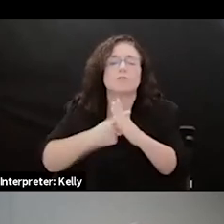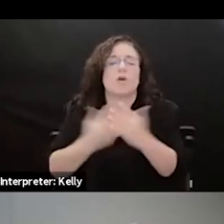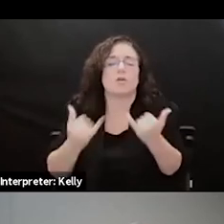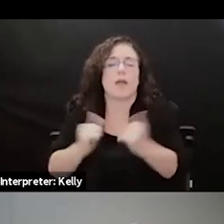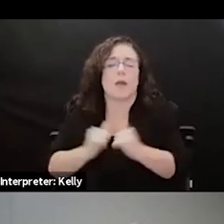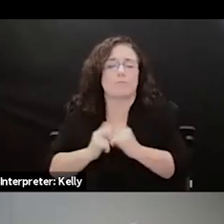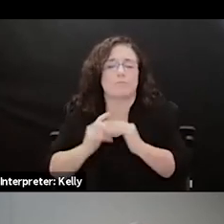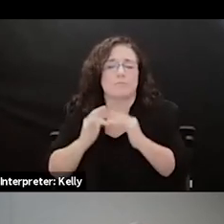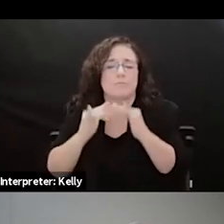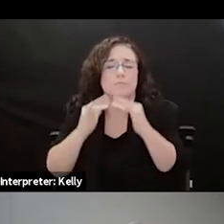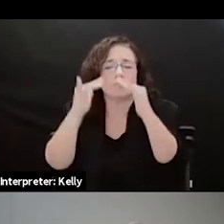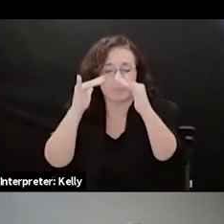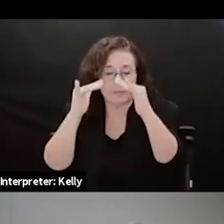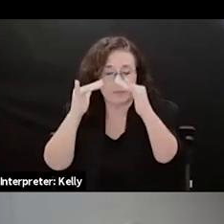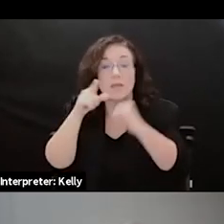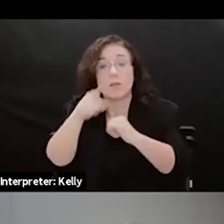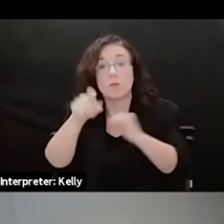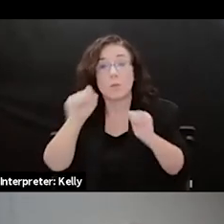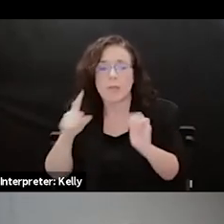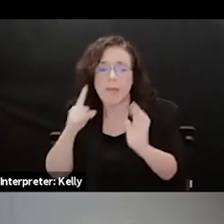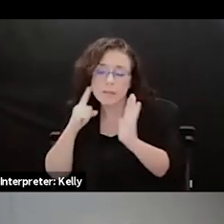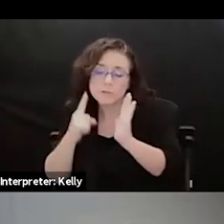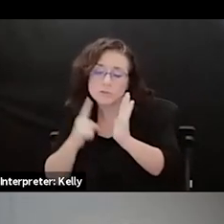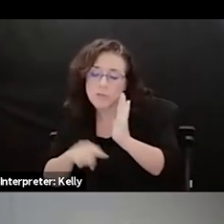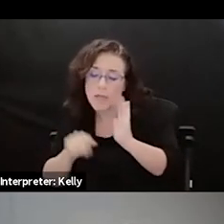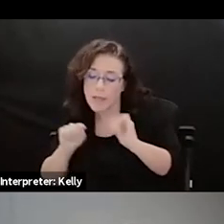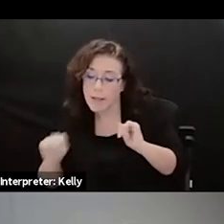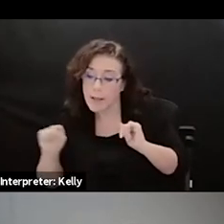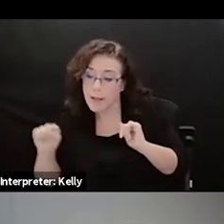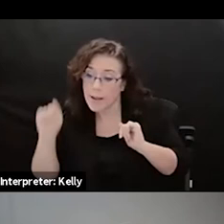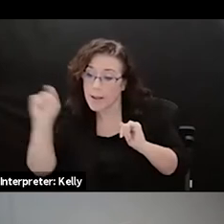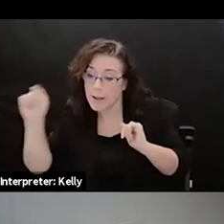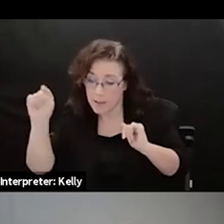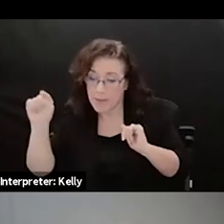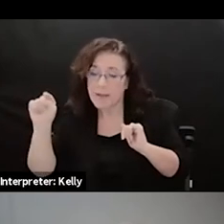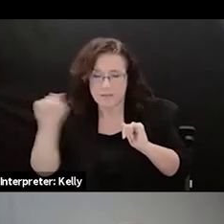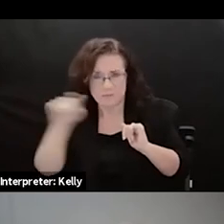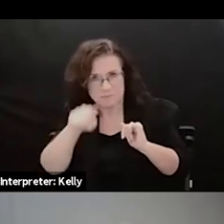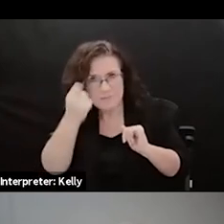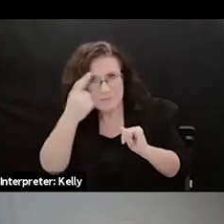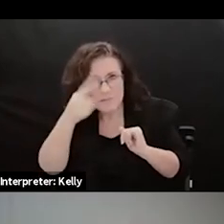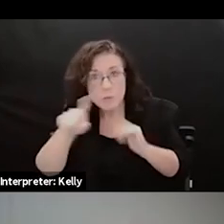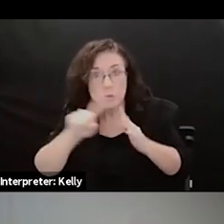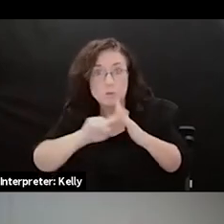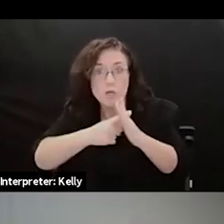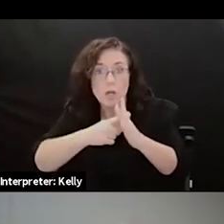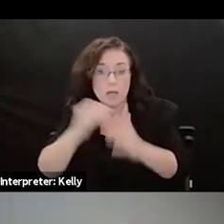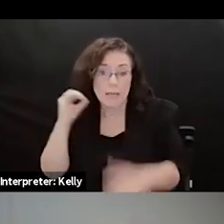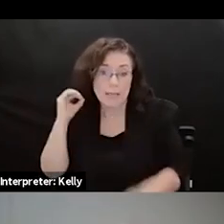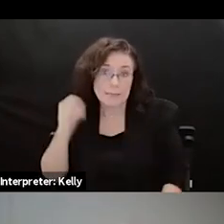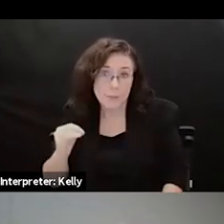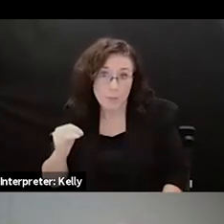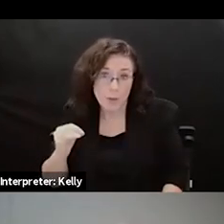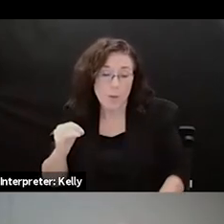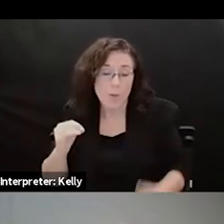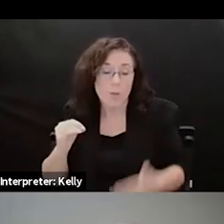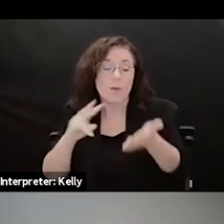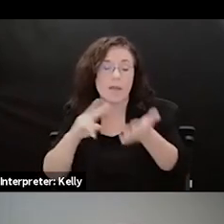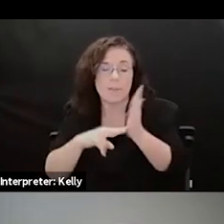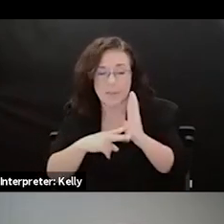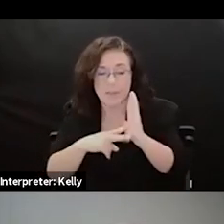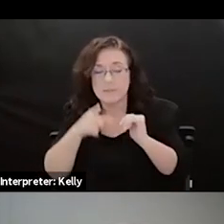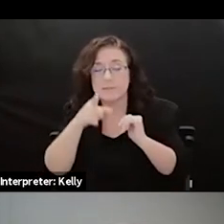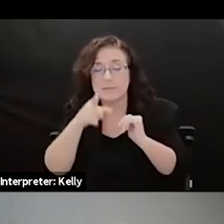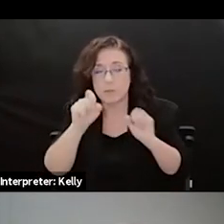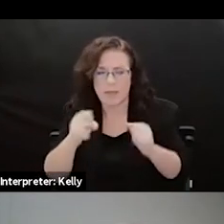checking along the way are they following that because you were at zero so there shouldn't be issues unless then you can figure out what the issues are if that's a training issue